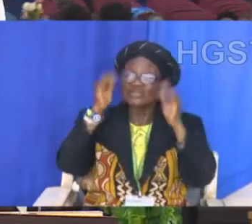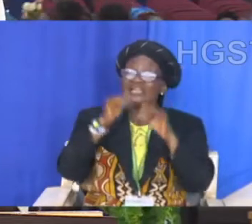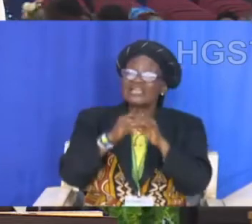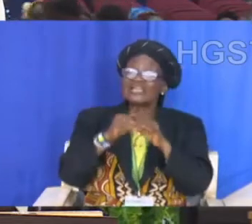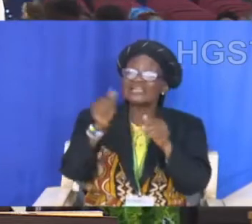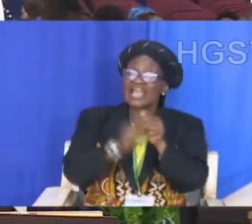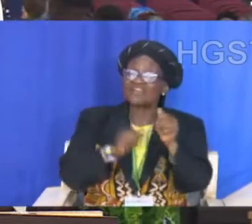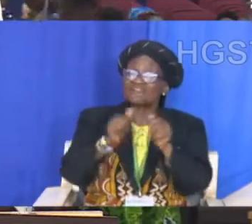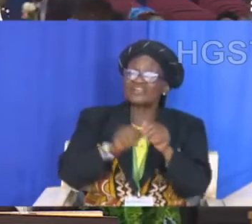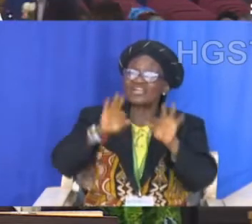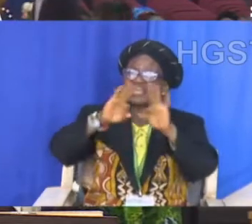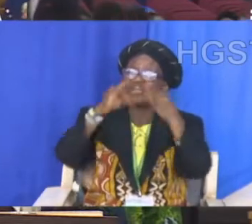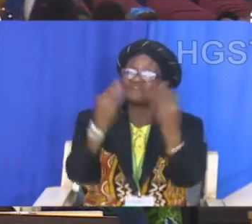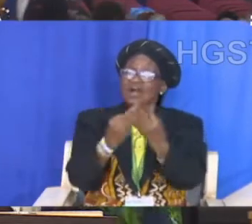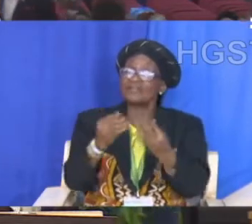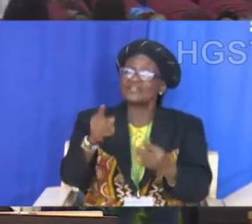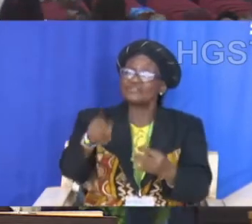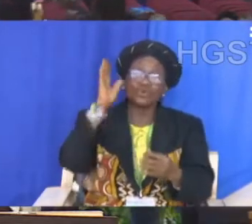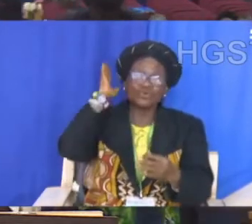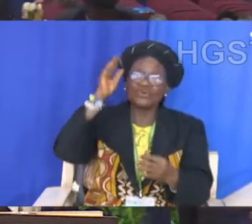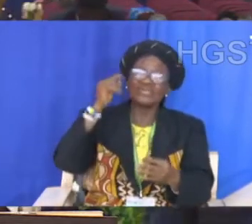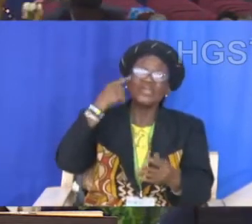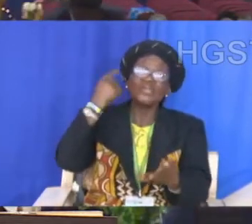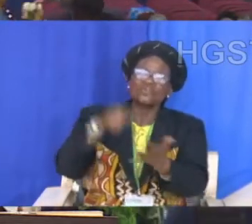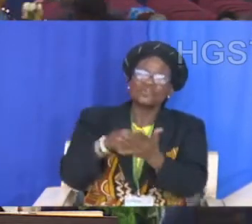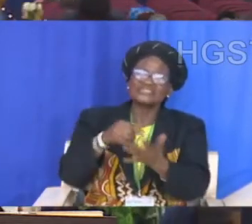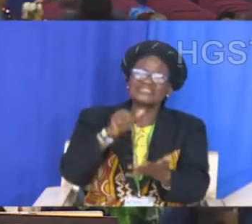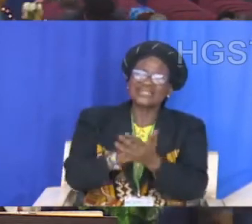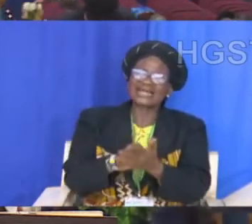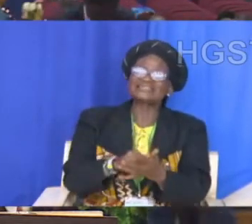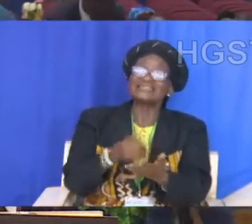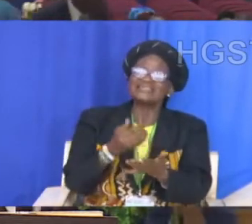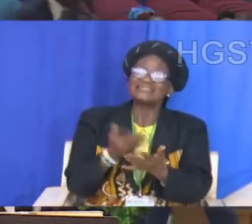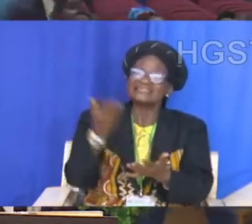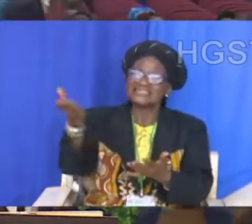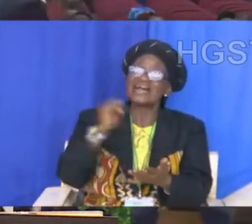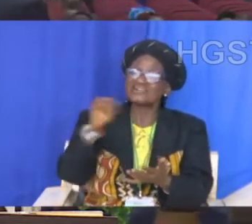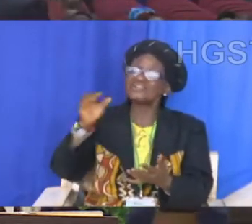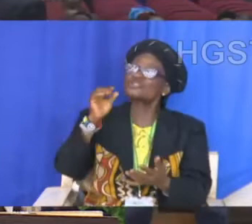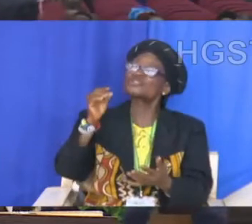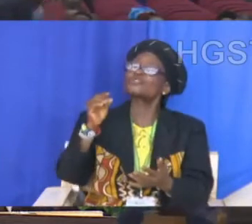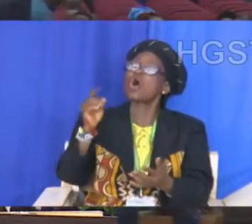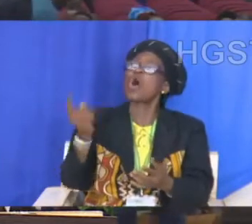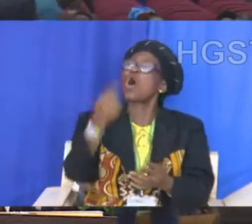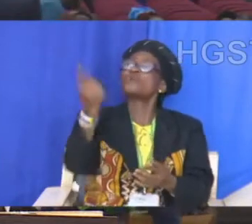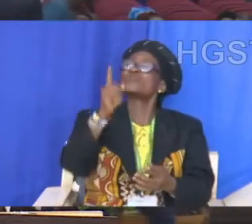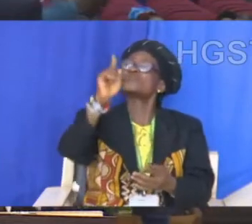you will notice that there is always one child somehow